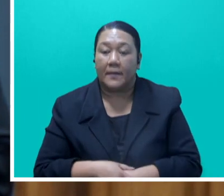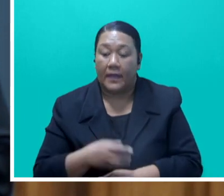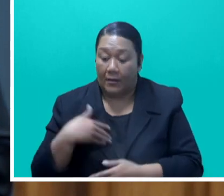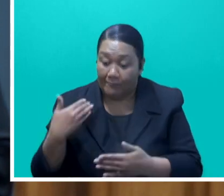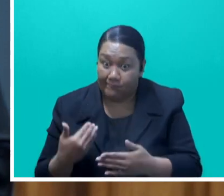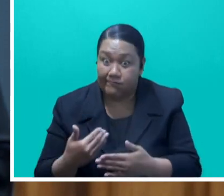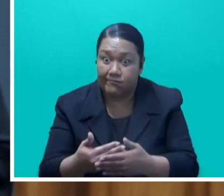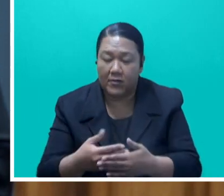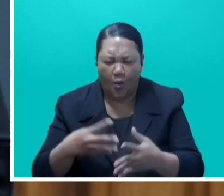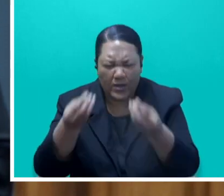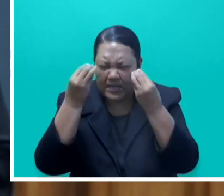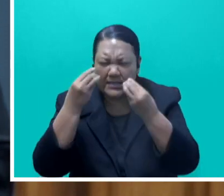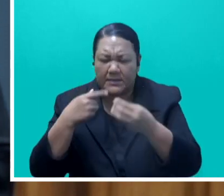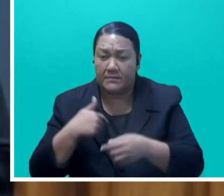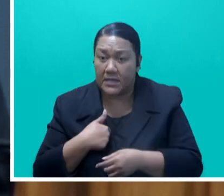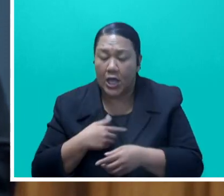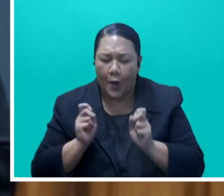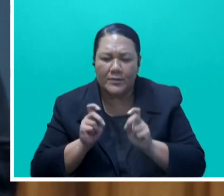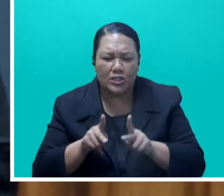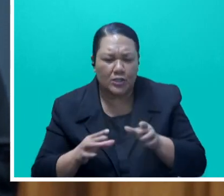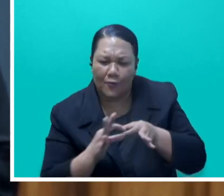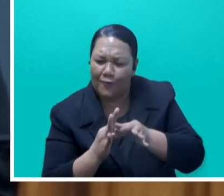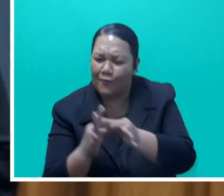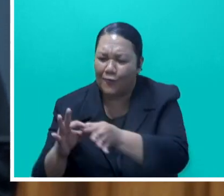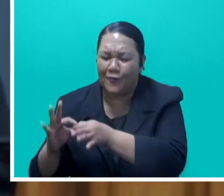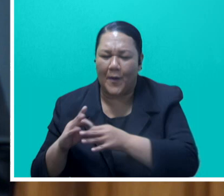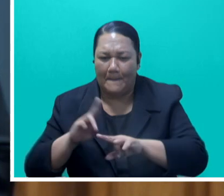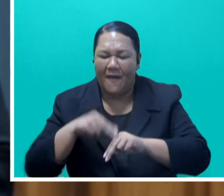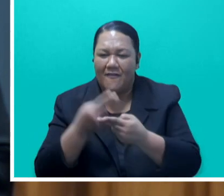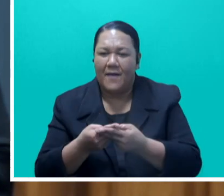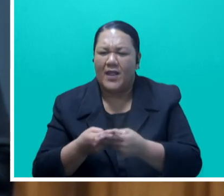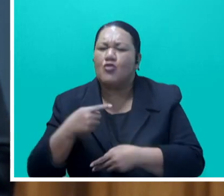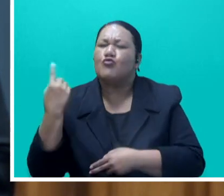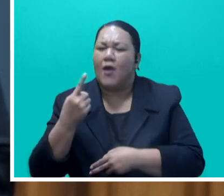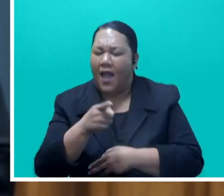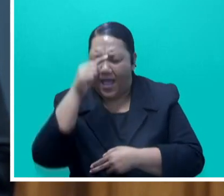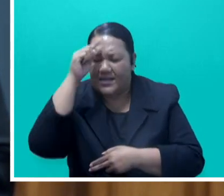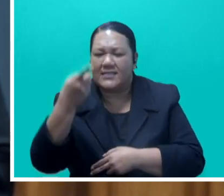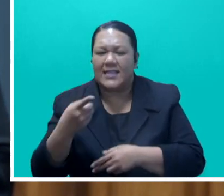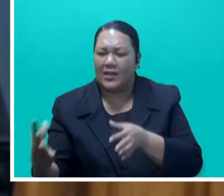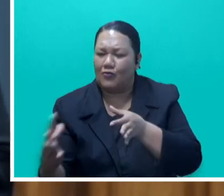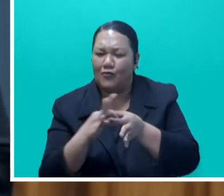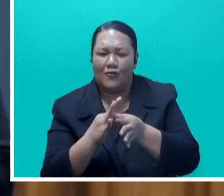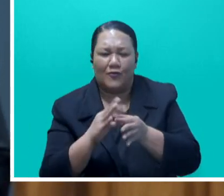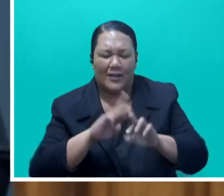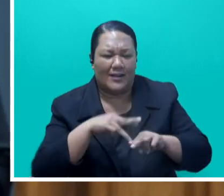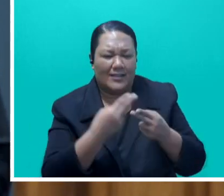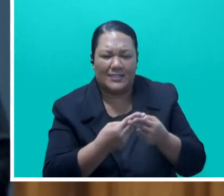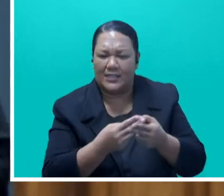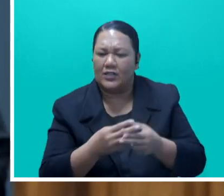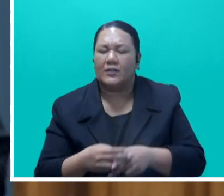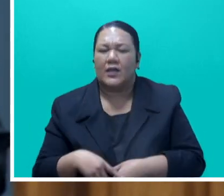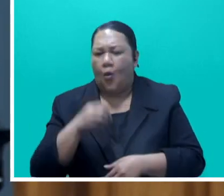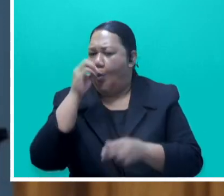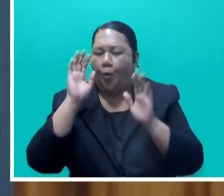period was the opportunity to meet and reconnect with my relatives and to understand the importance of being related to someone. What a wonderful